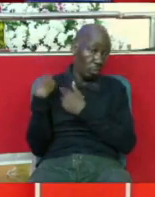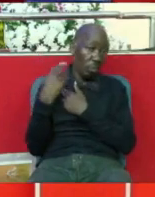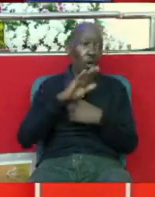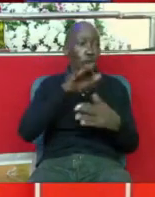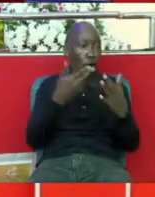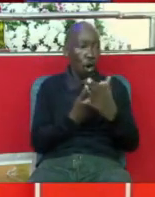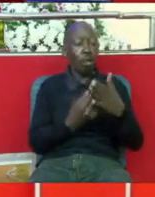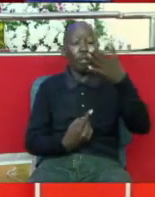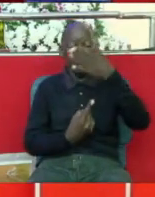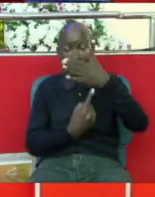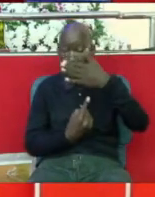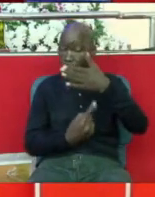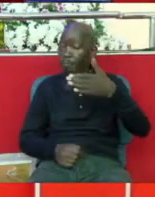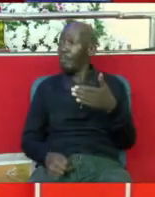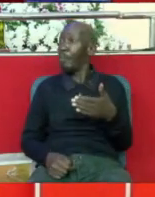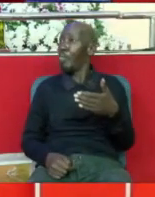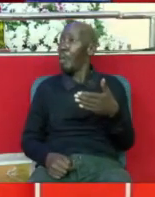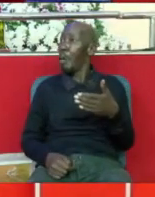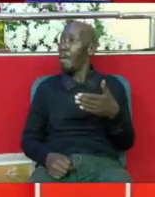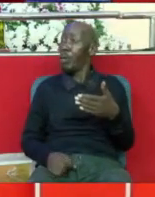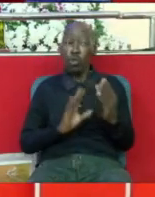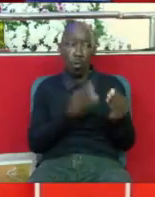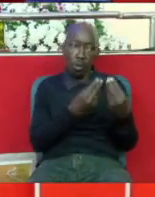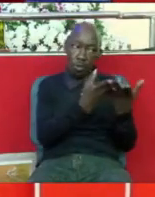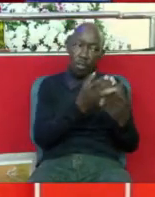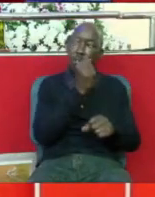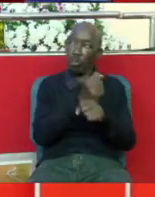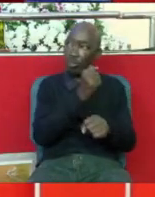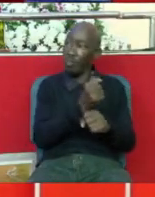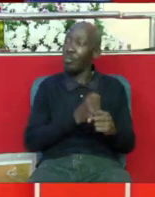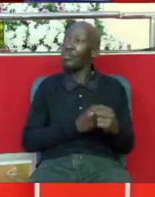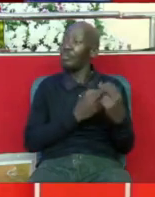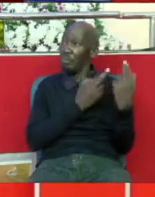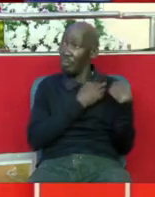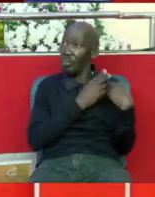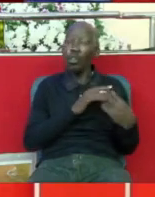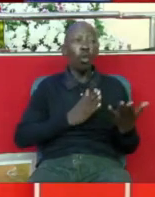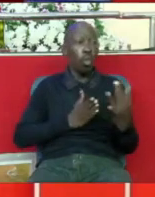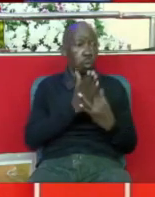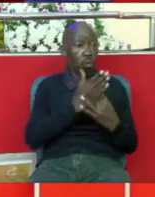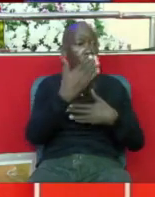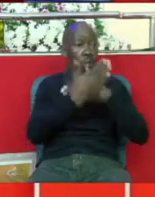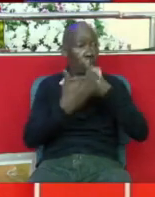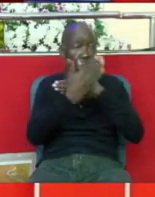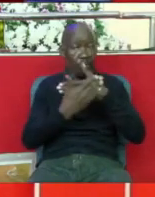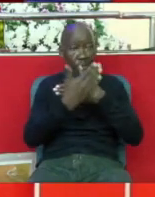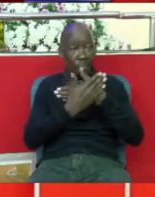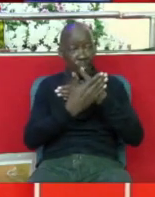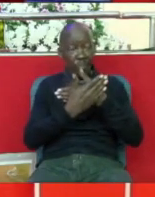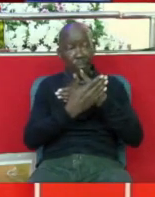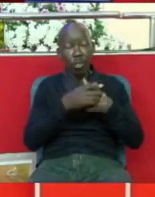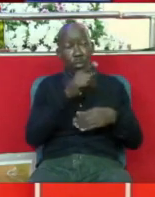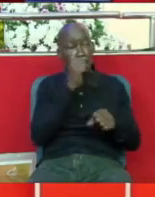digital. Yote yakiwa digitali. So you are given an assignment. Unapewa kazi. Through the computer. Kupitia tarakilishi. It gives, tells you, do